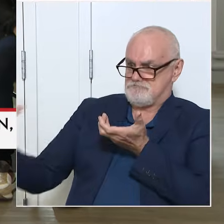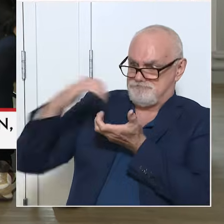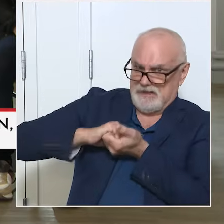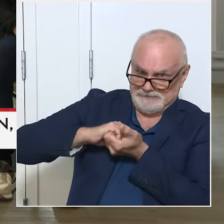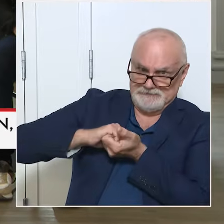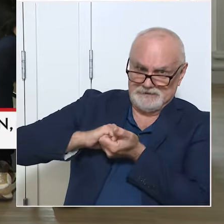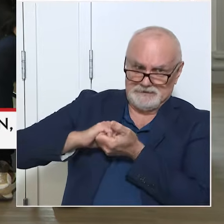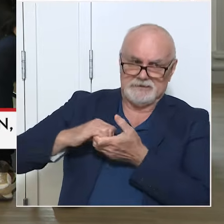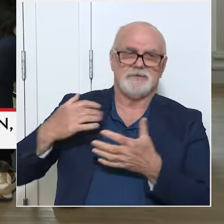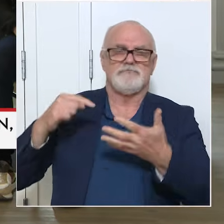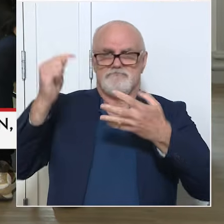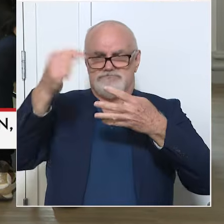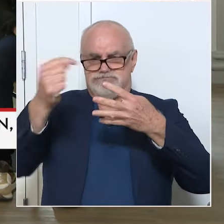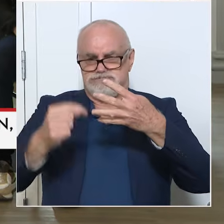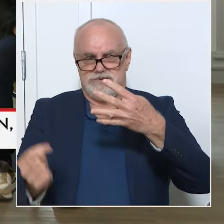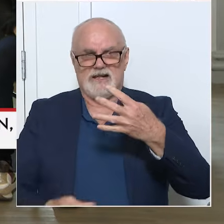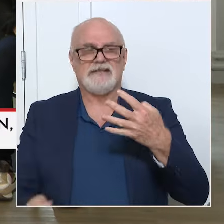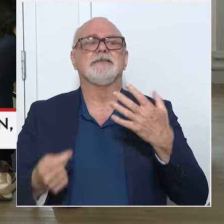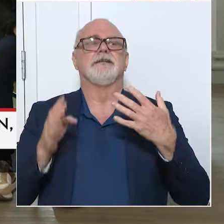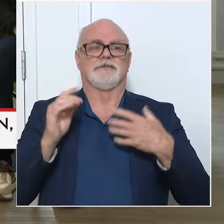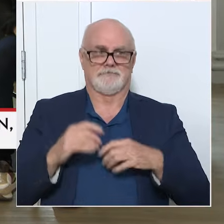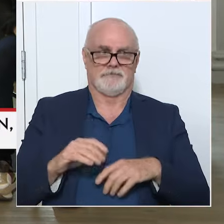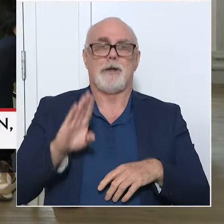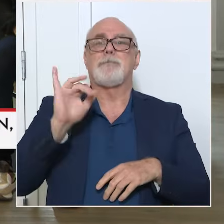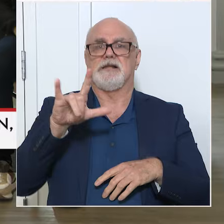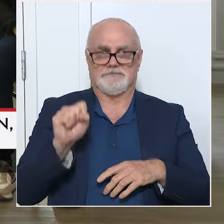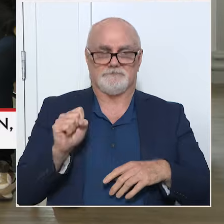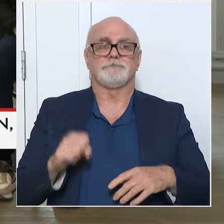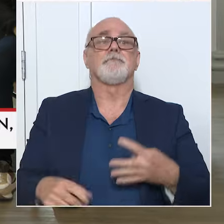of legislation. The first is the